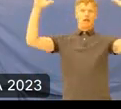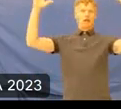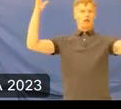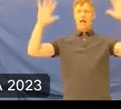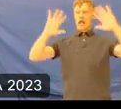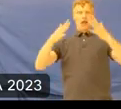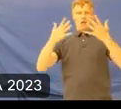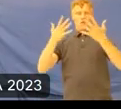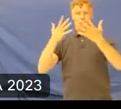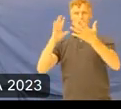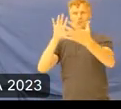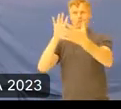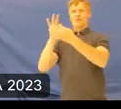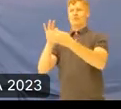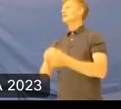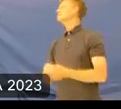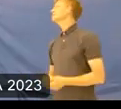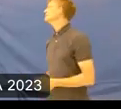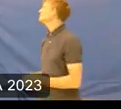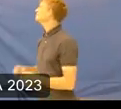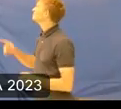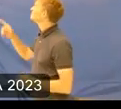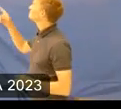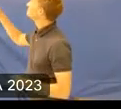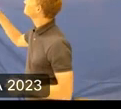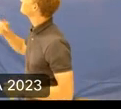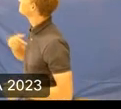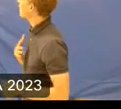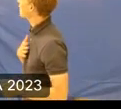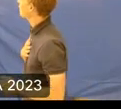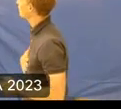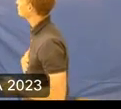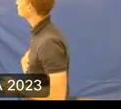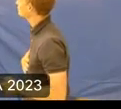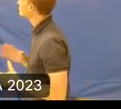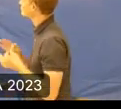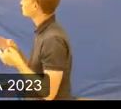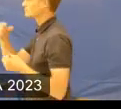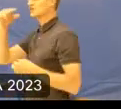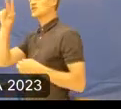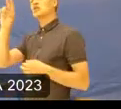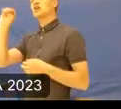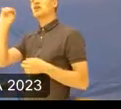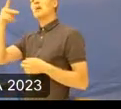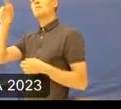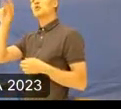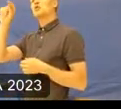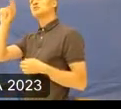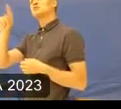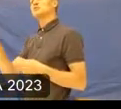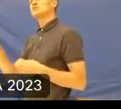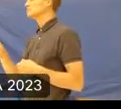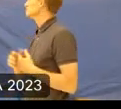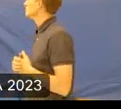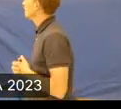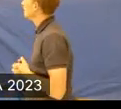Finally, I did want to mention John Gompertz's notion of a contextualization cue. It did come up in some of the talks I was hearing. I was glad to hear, because I think it's a very